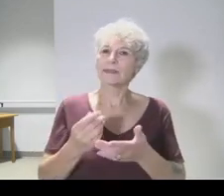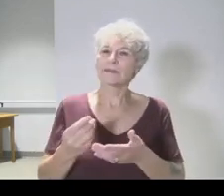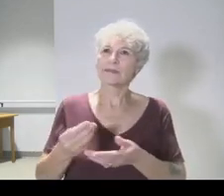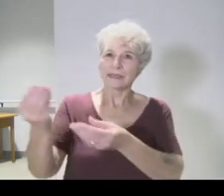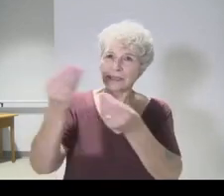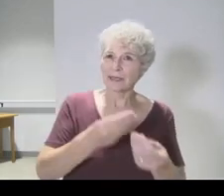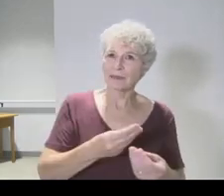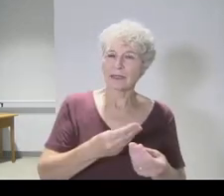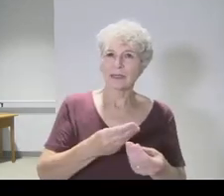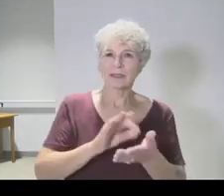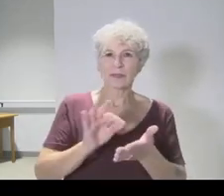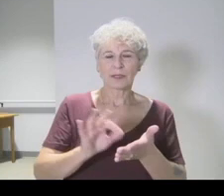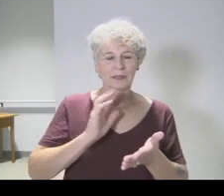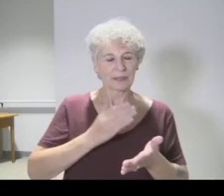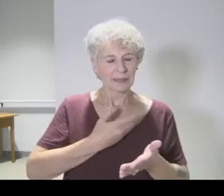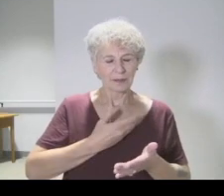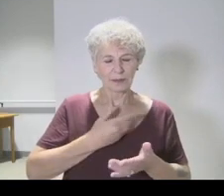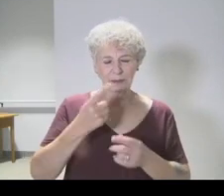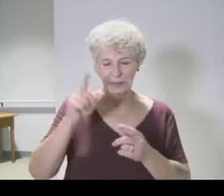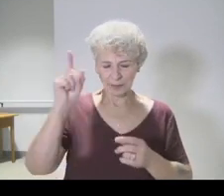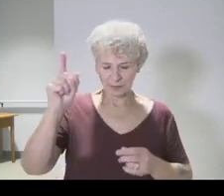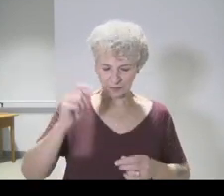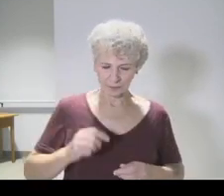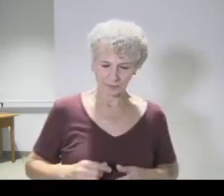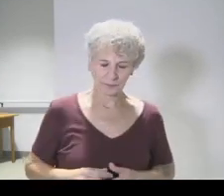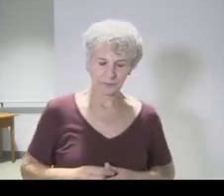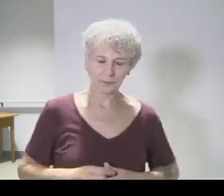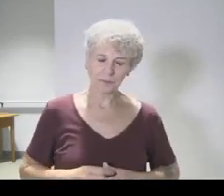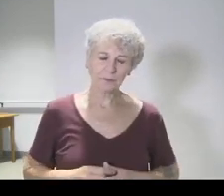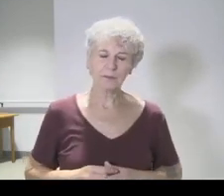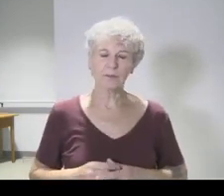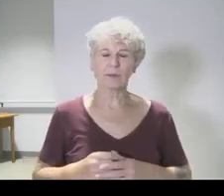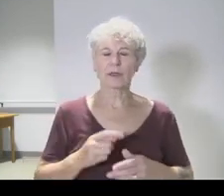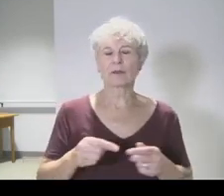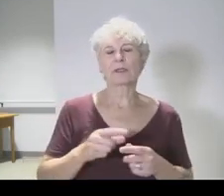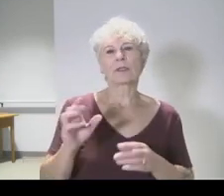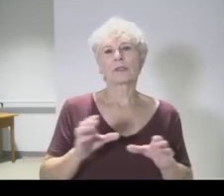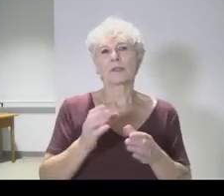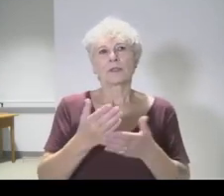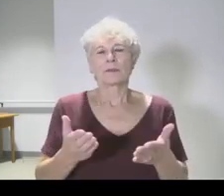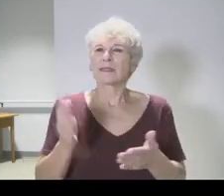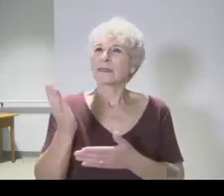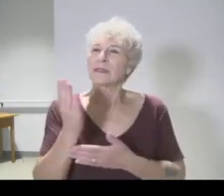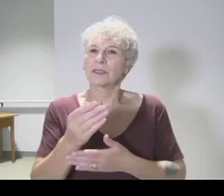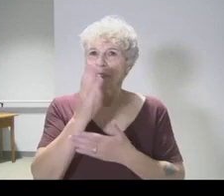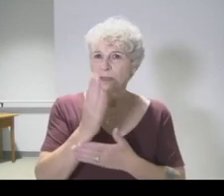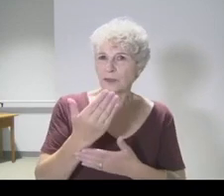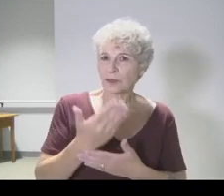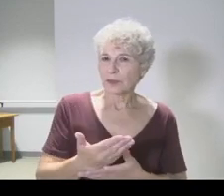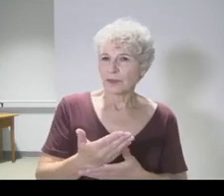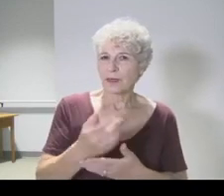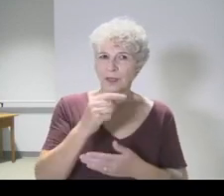ours, it's his. So when you do something that seems to be good, are you looking for your ego to